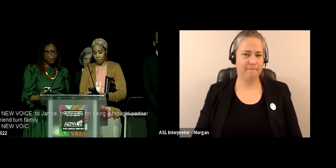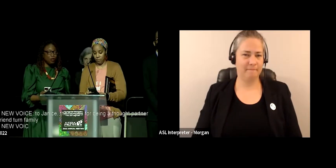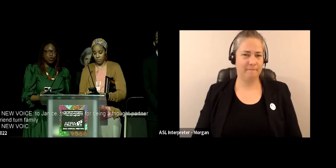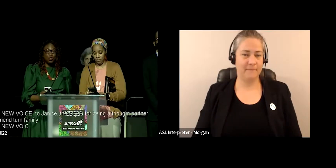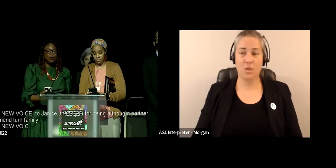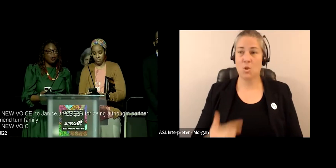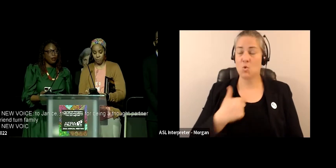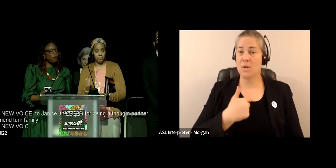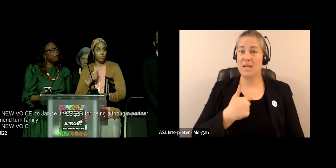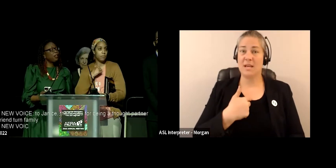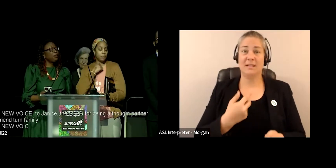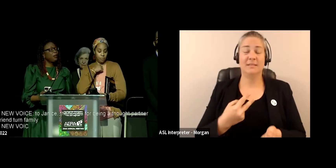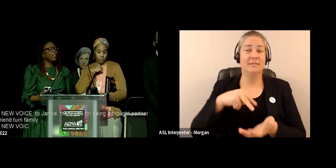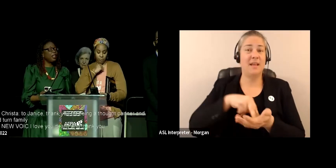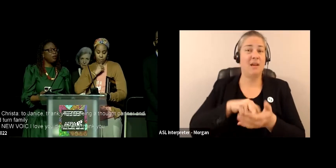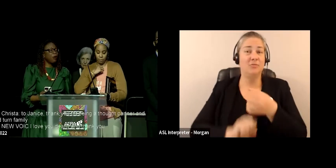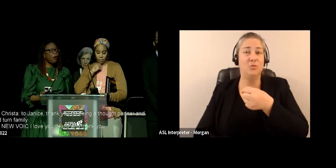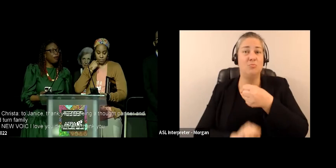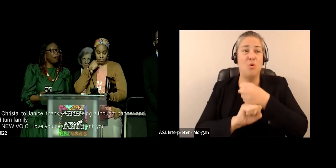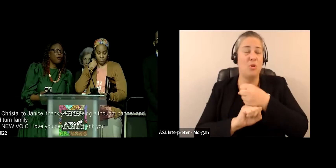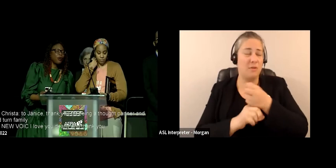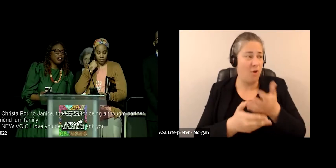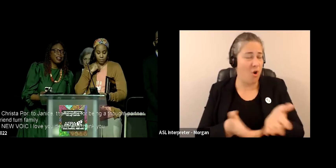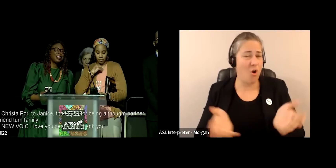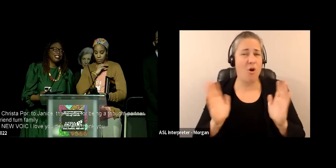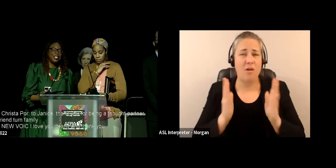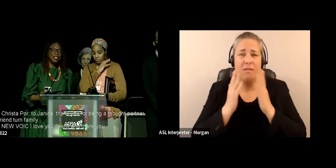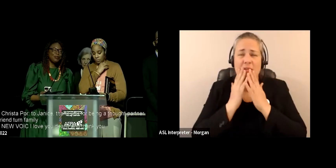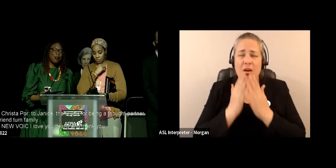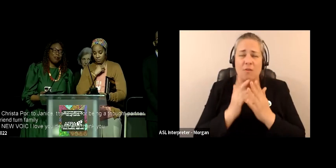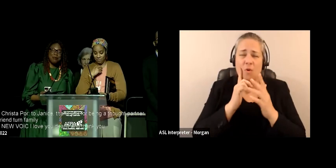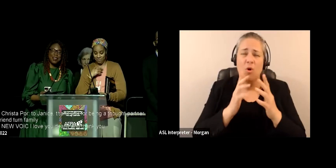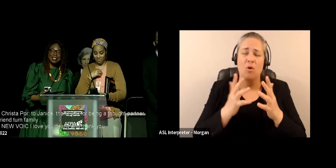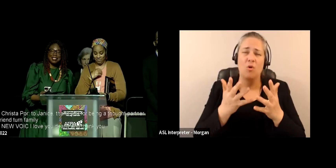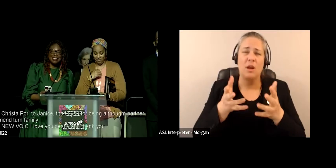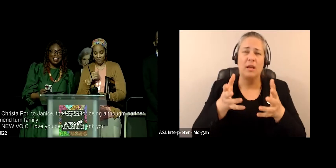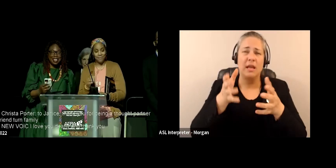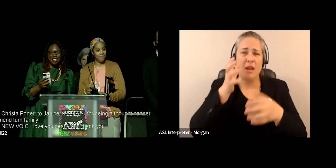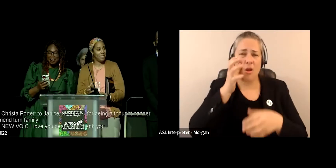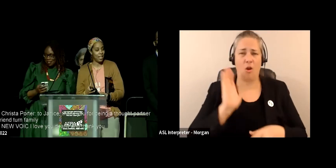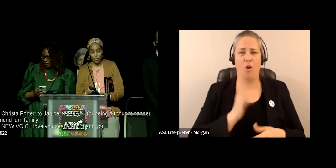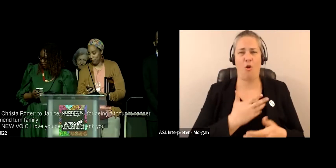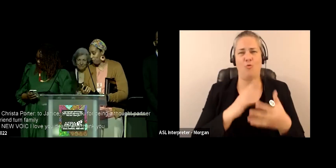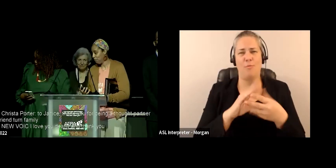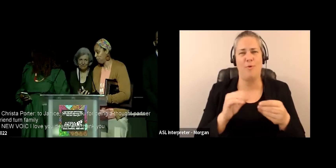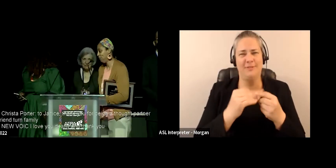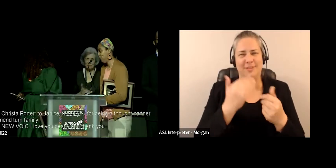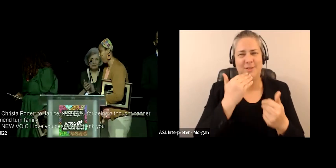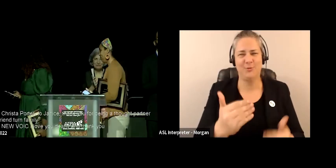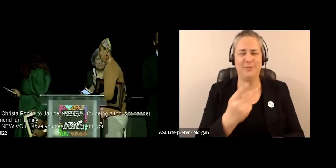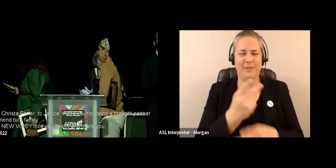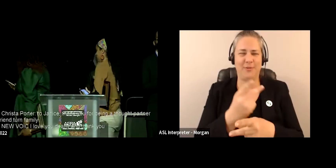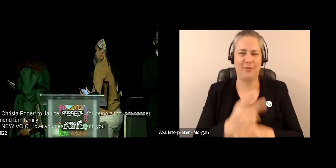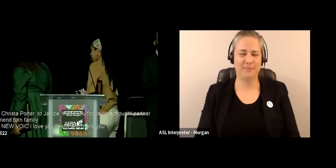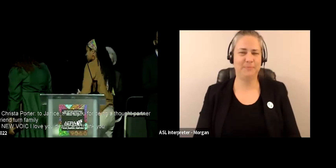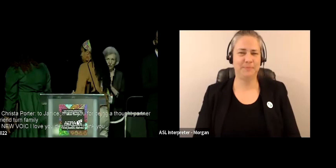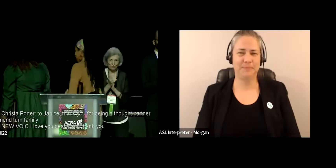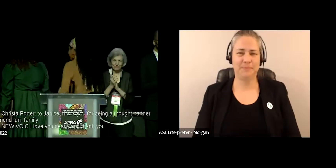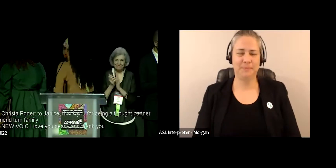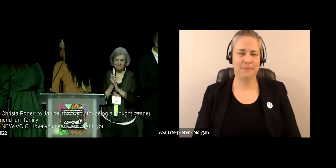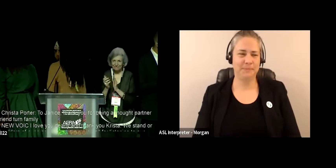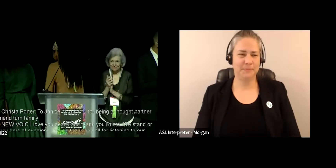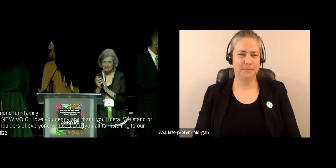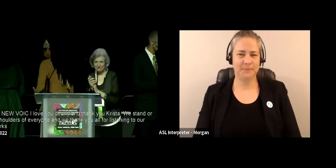We stand on the shoulders of everyone, and we thank you all for listening to our remarks. Take care. Thank you.